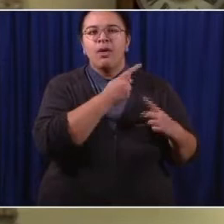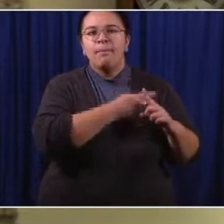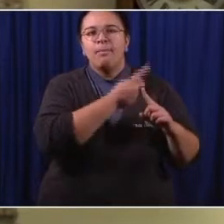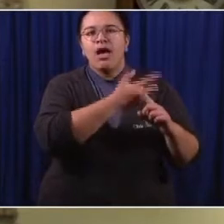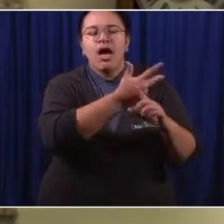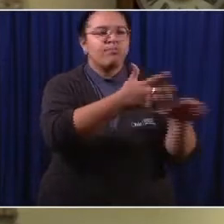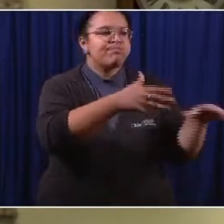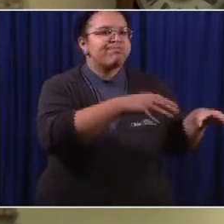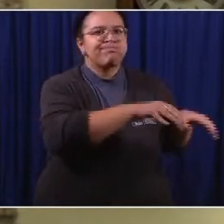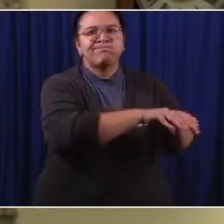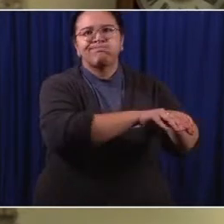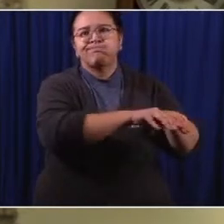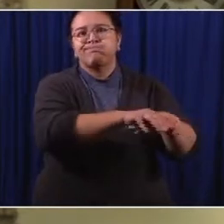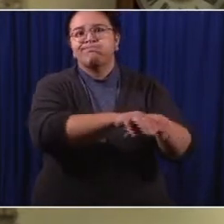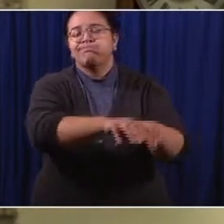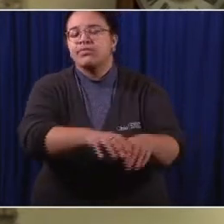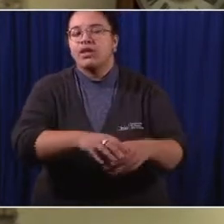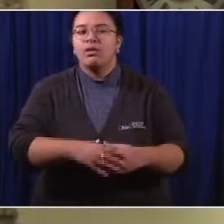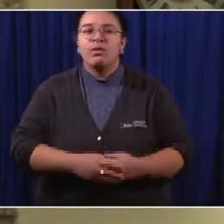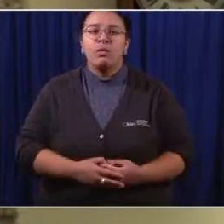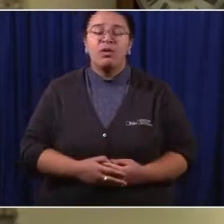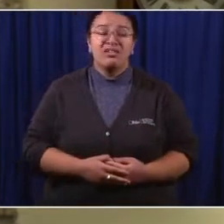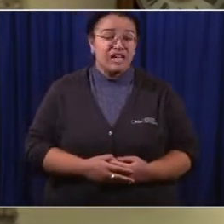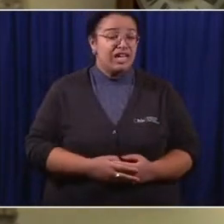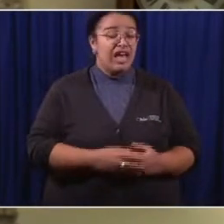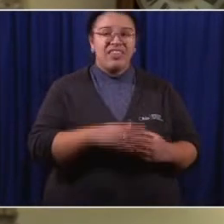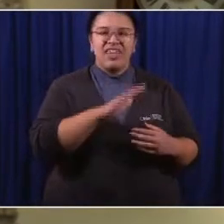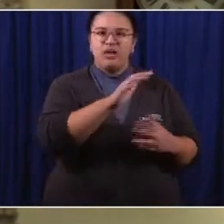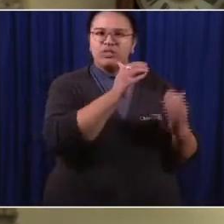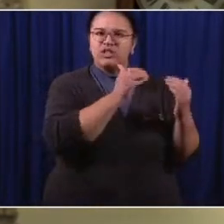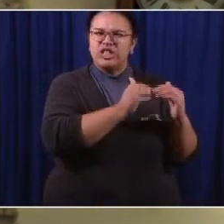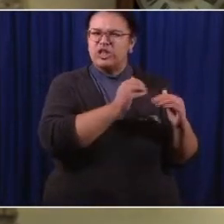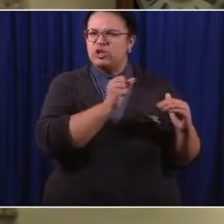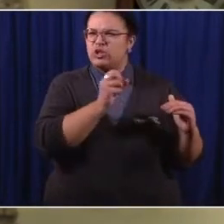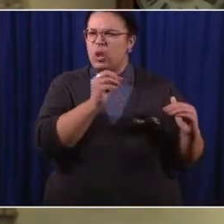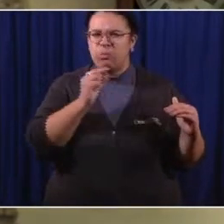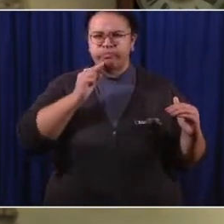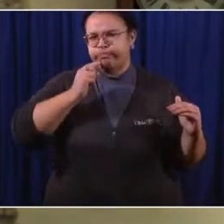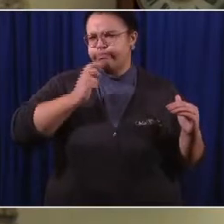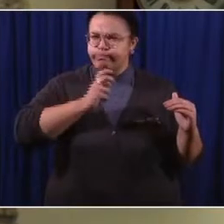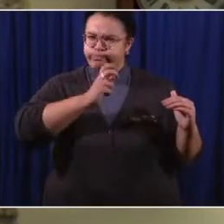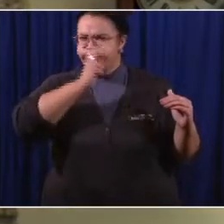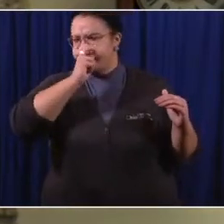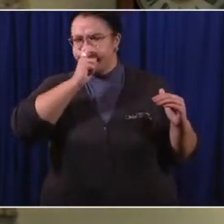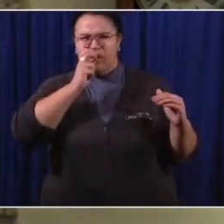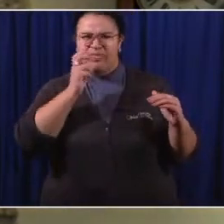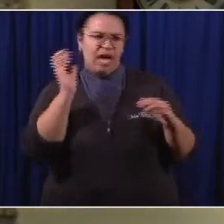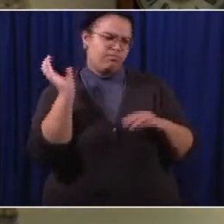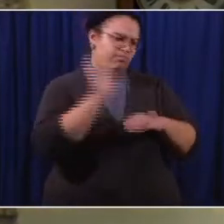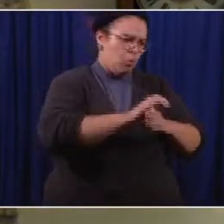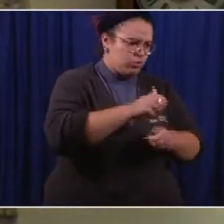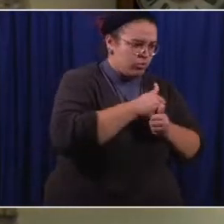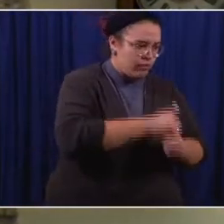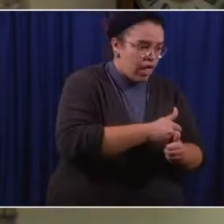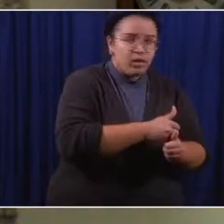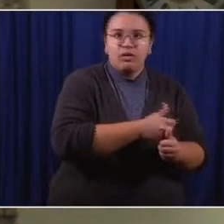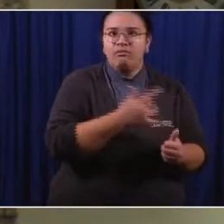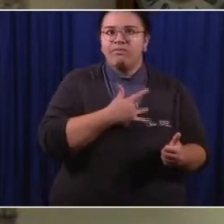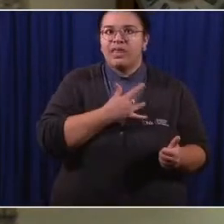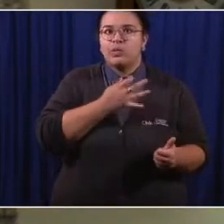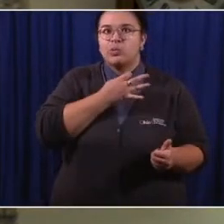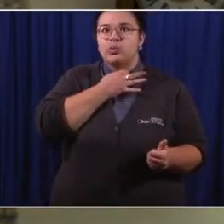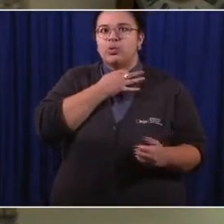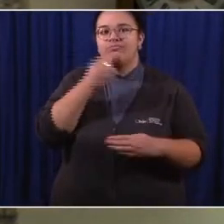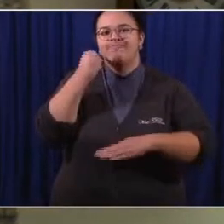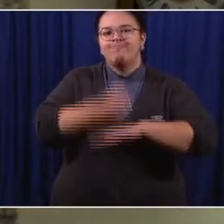so much that they're afraid that they're going to go out of business. It seems like there are groups of people who are